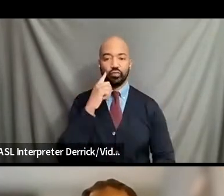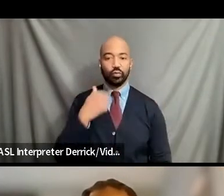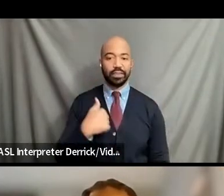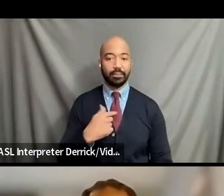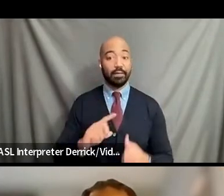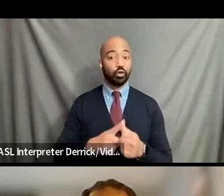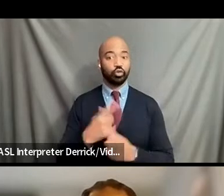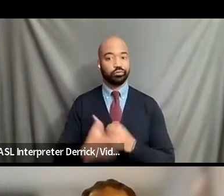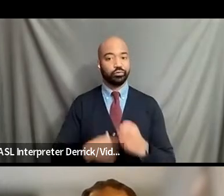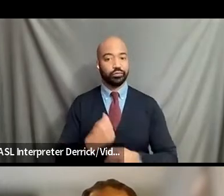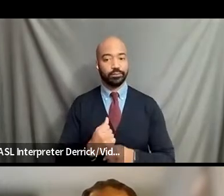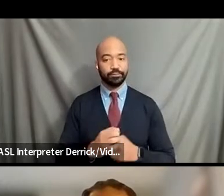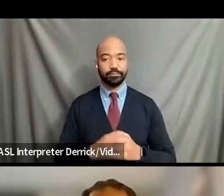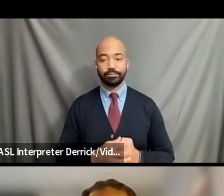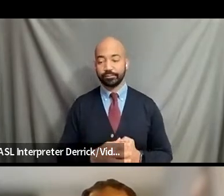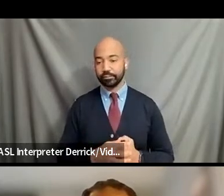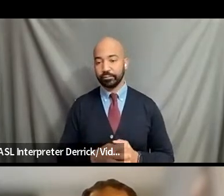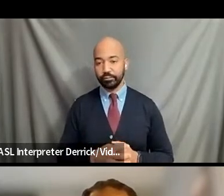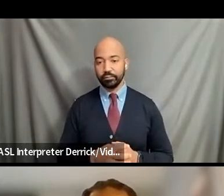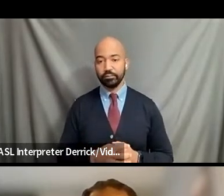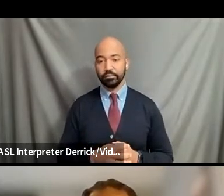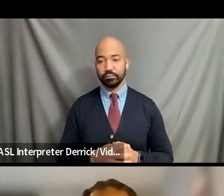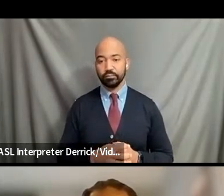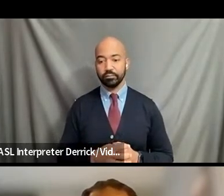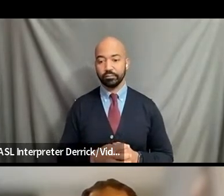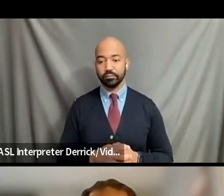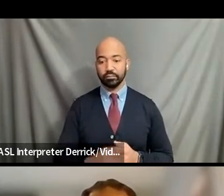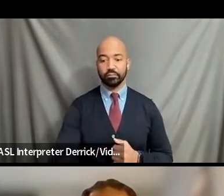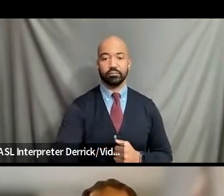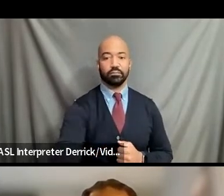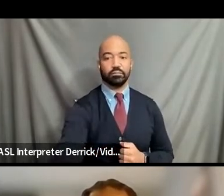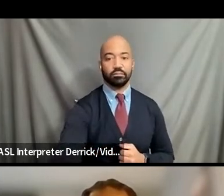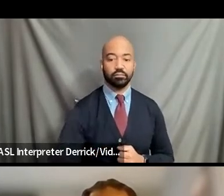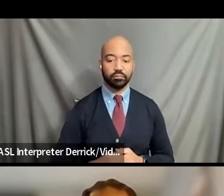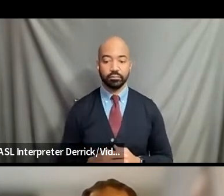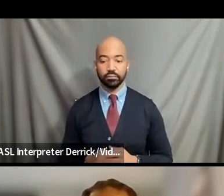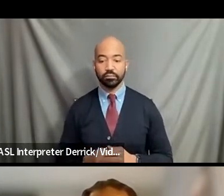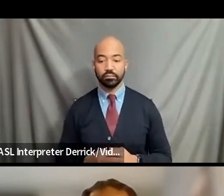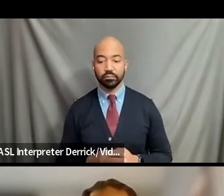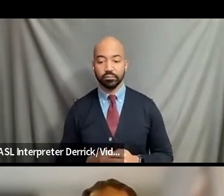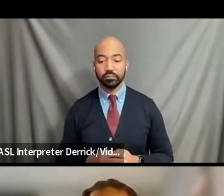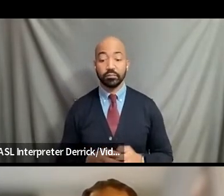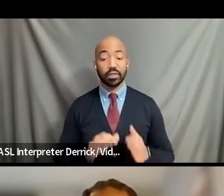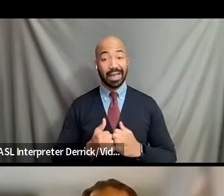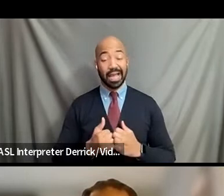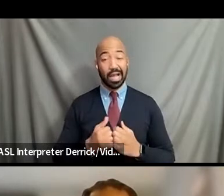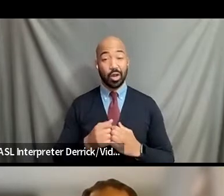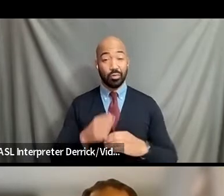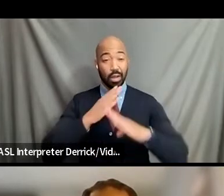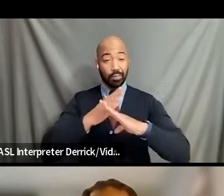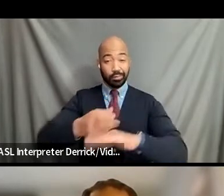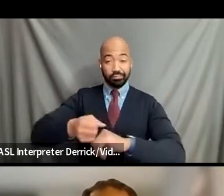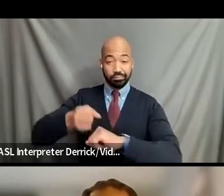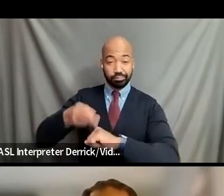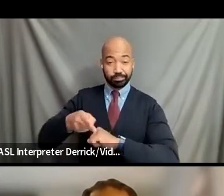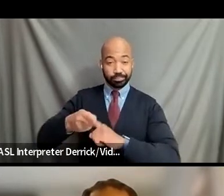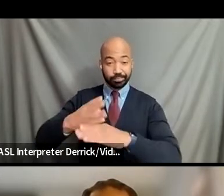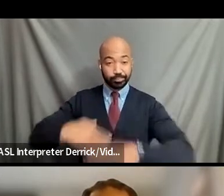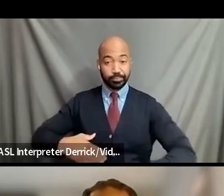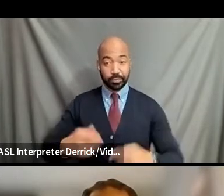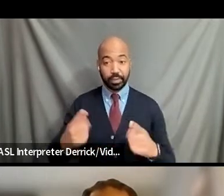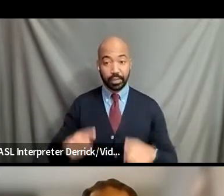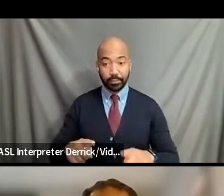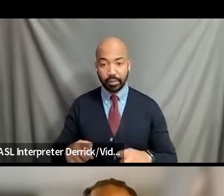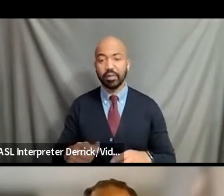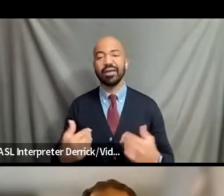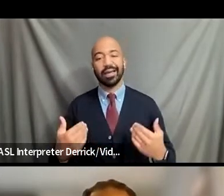first year. And so the ways I've kind of got over that was kind of having a support